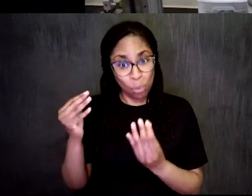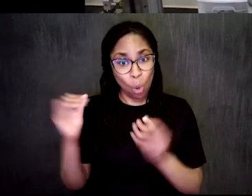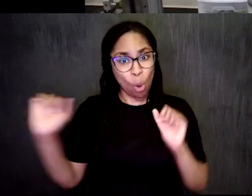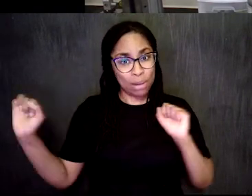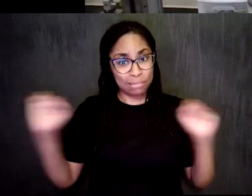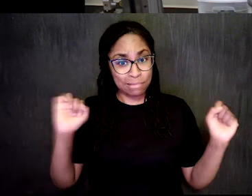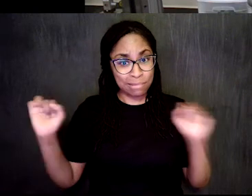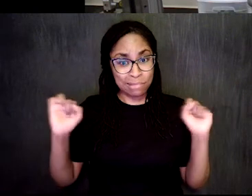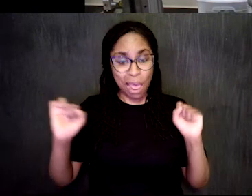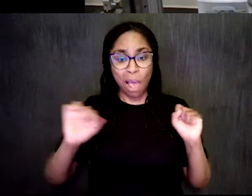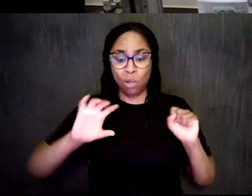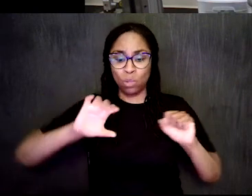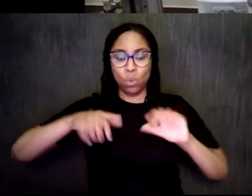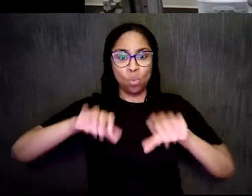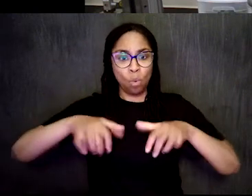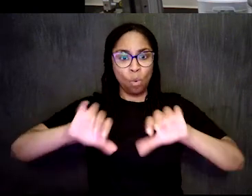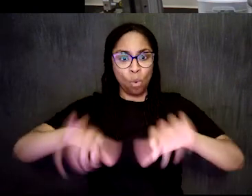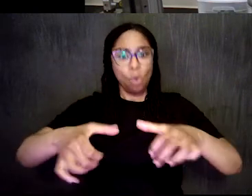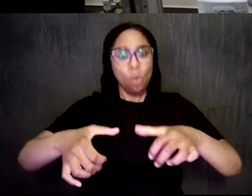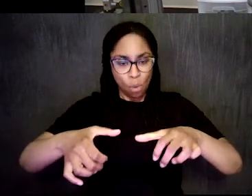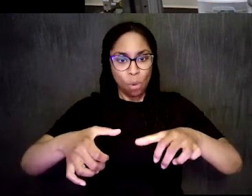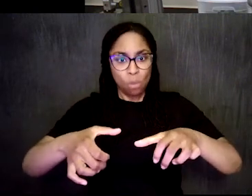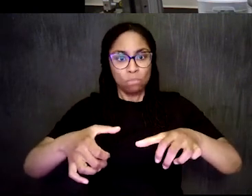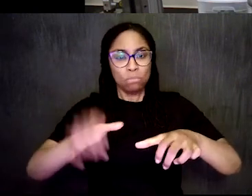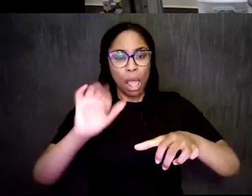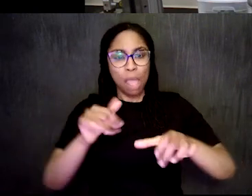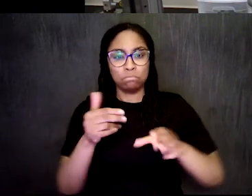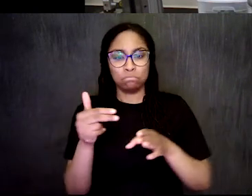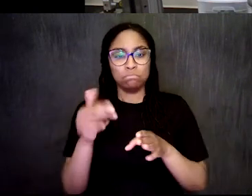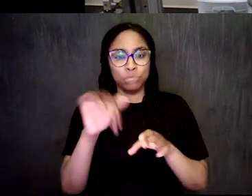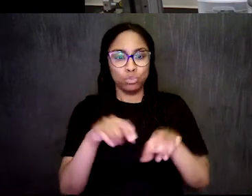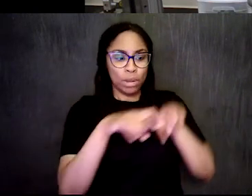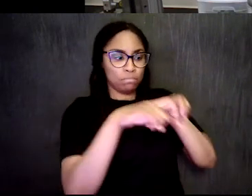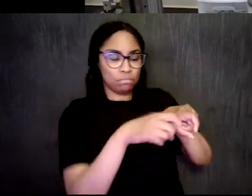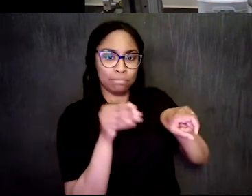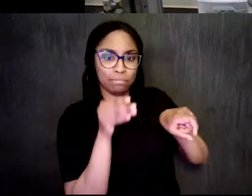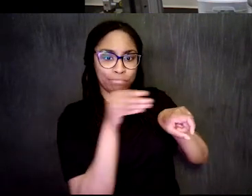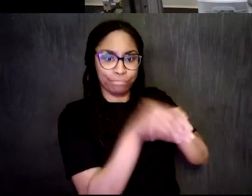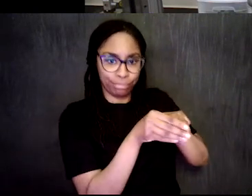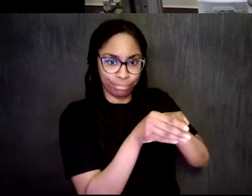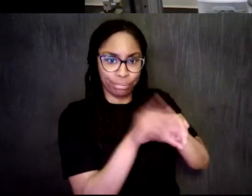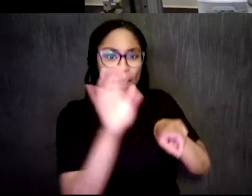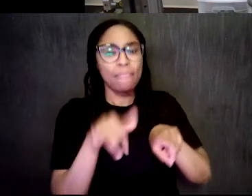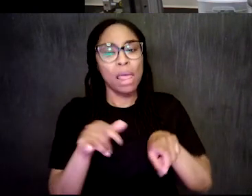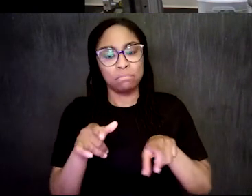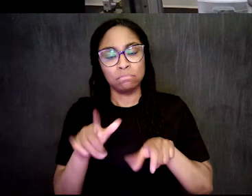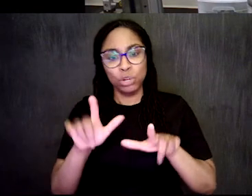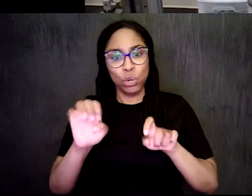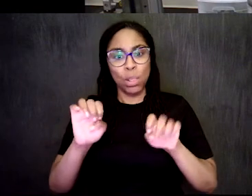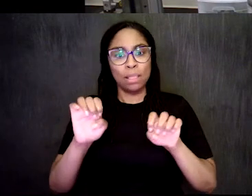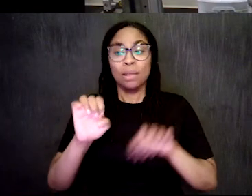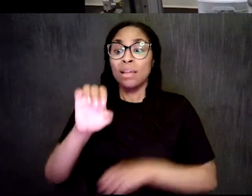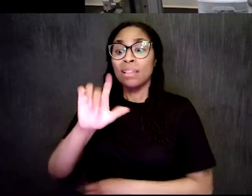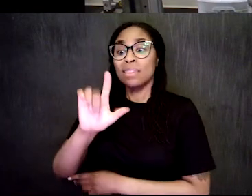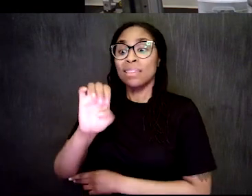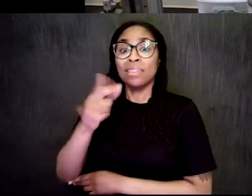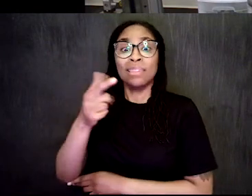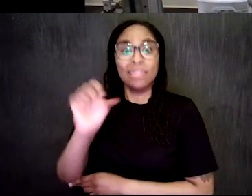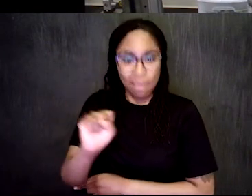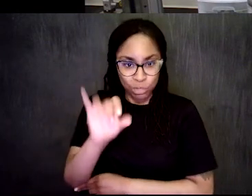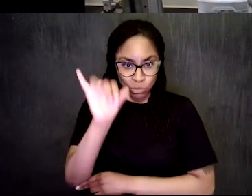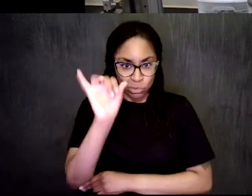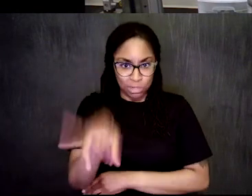pillow or a towel, you can roll up the towel and place it between your knees while we do this exercise. What that's going to do is keep your legs